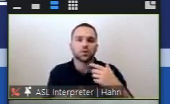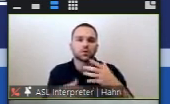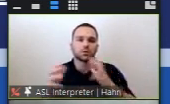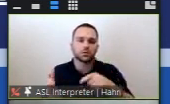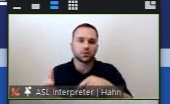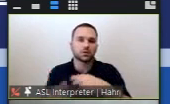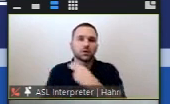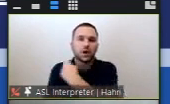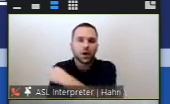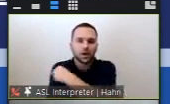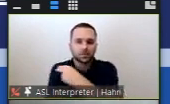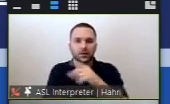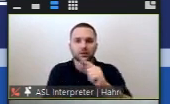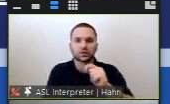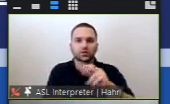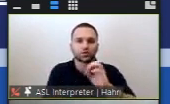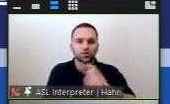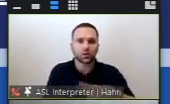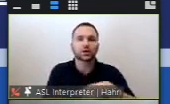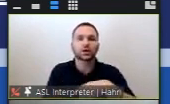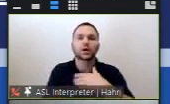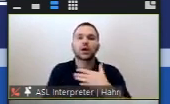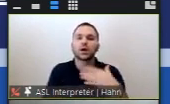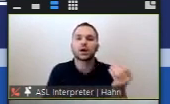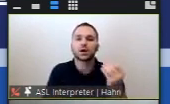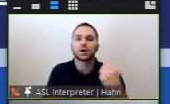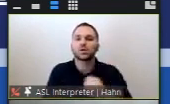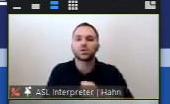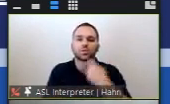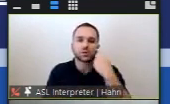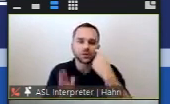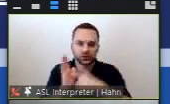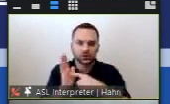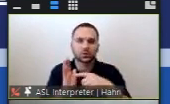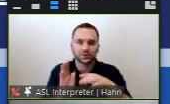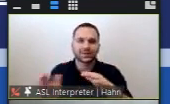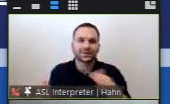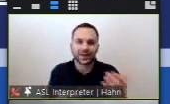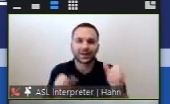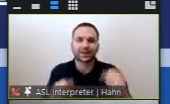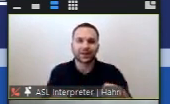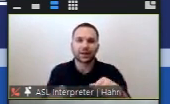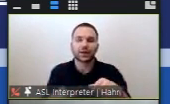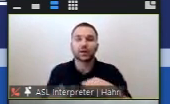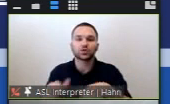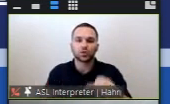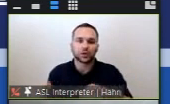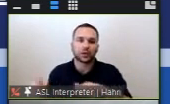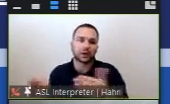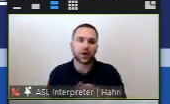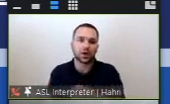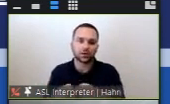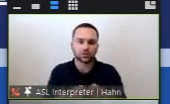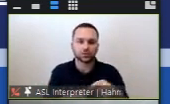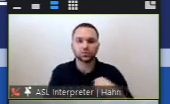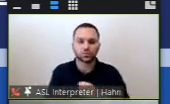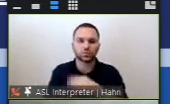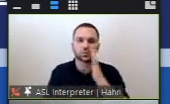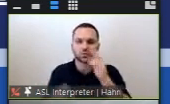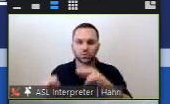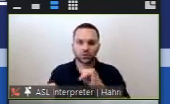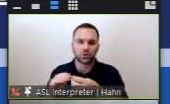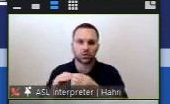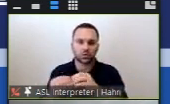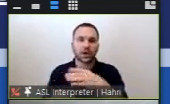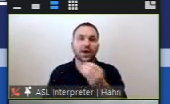trends among children. Certainly, we know that deaths can occur among children as well, so we'll be watching that data. We also look at our percent